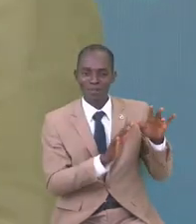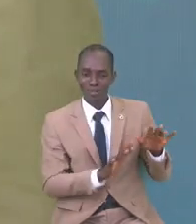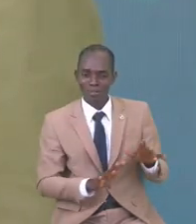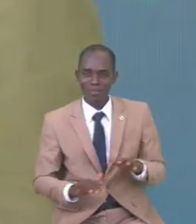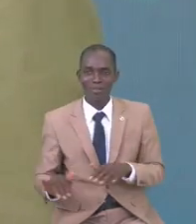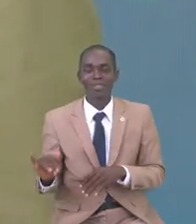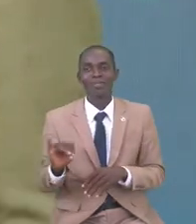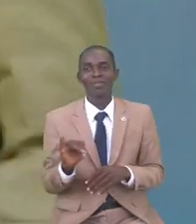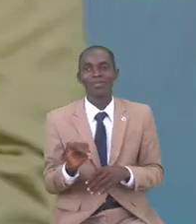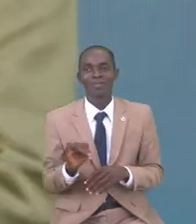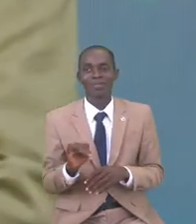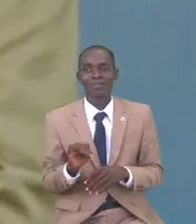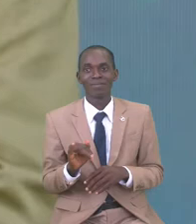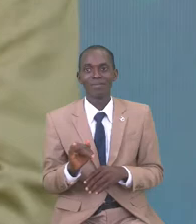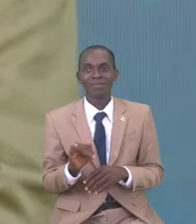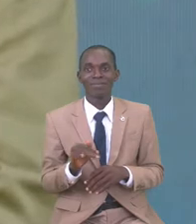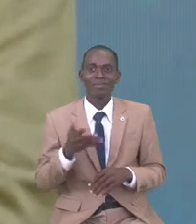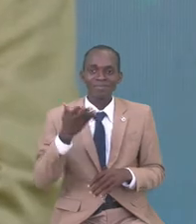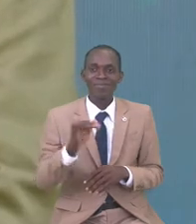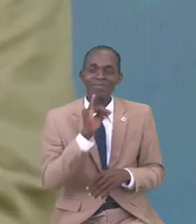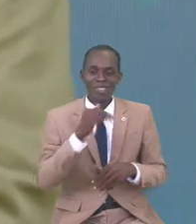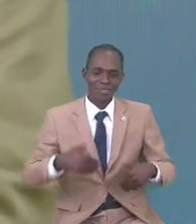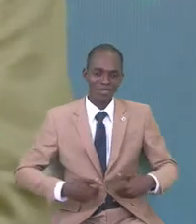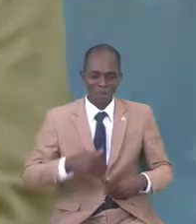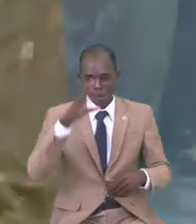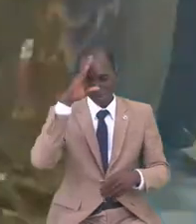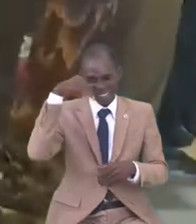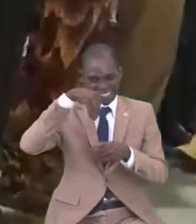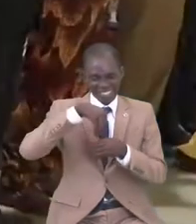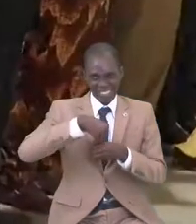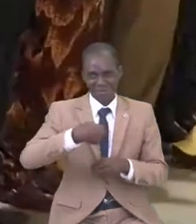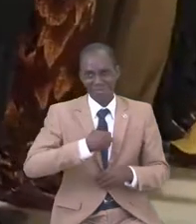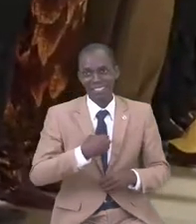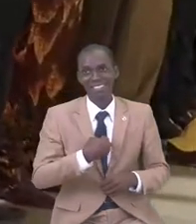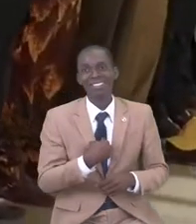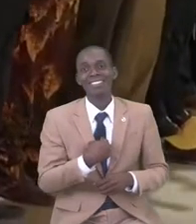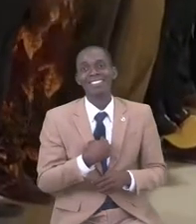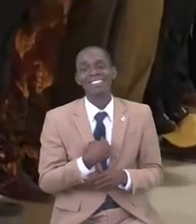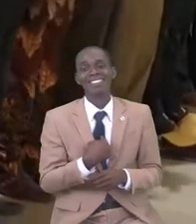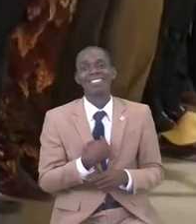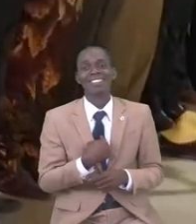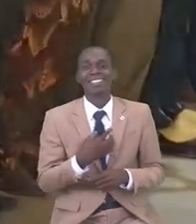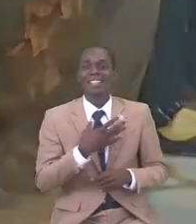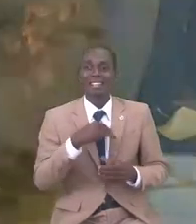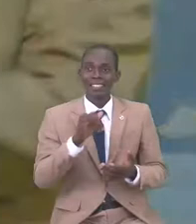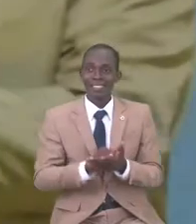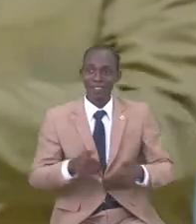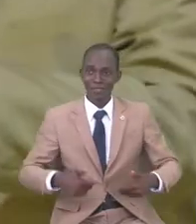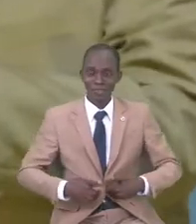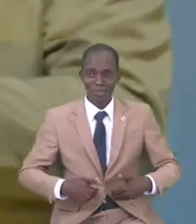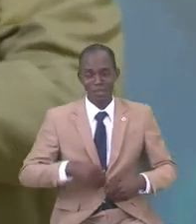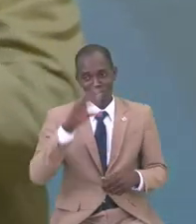flowing, there's a young man inside here. And that young